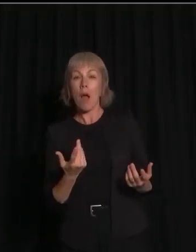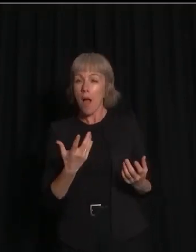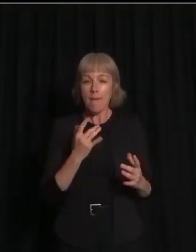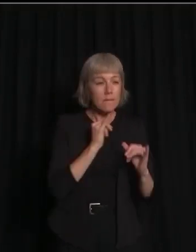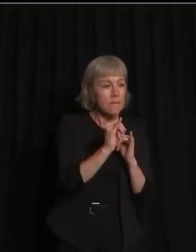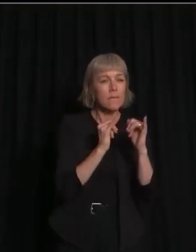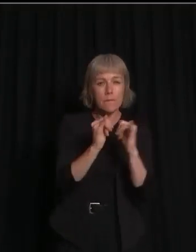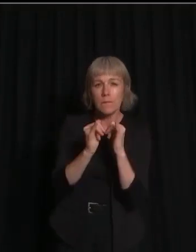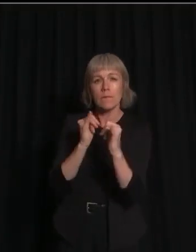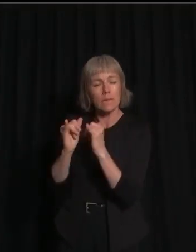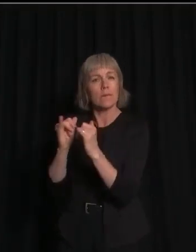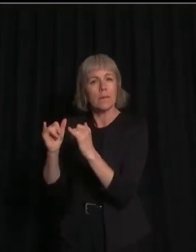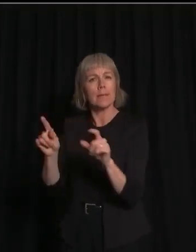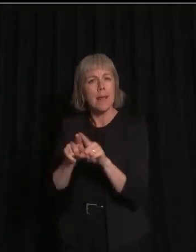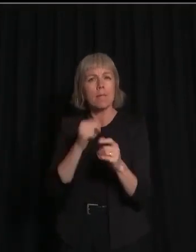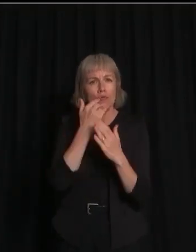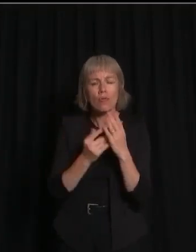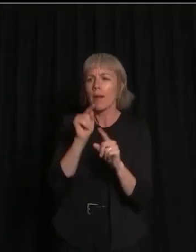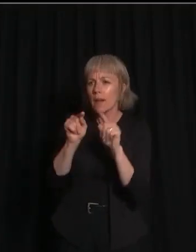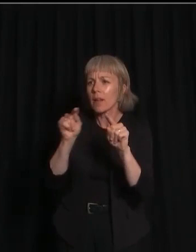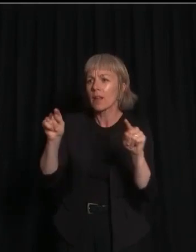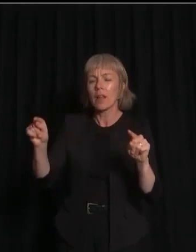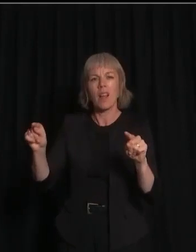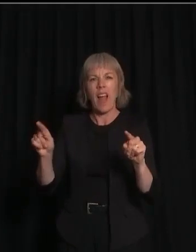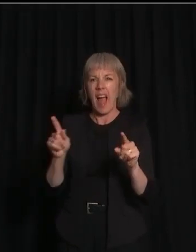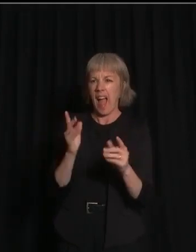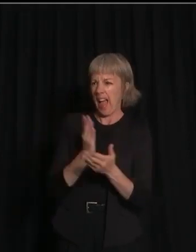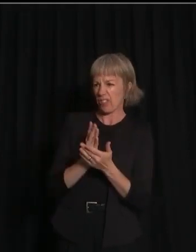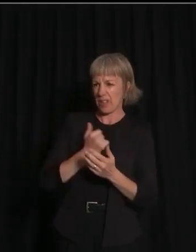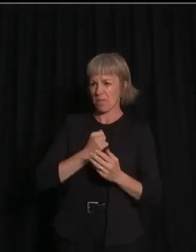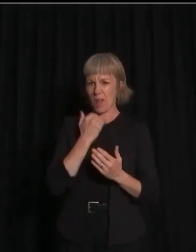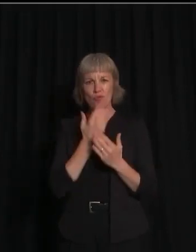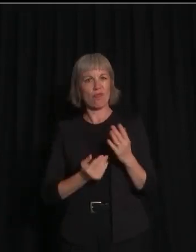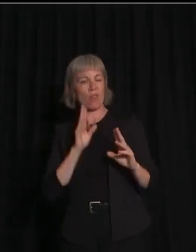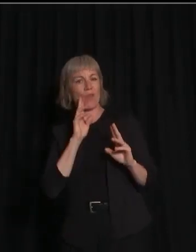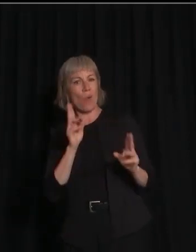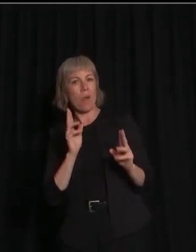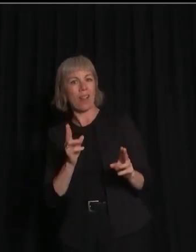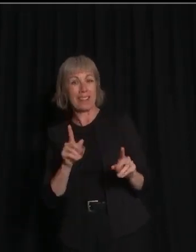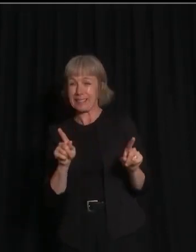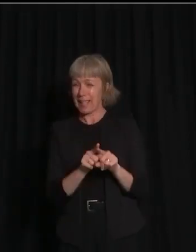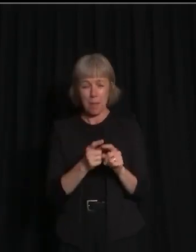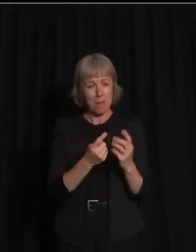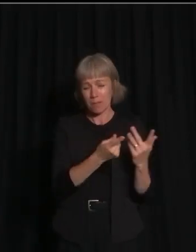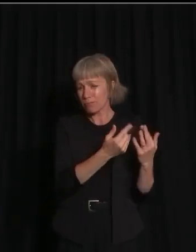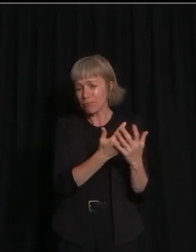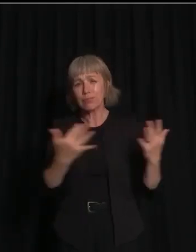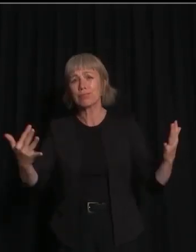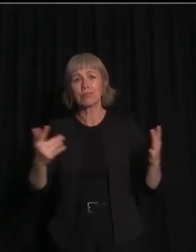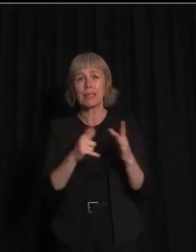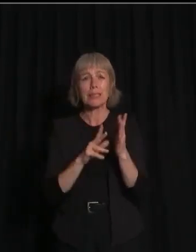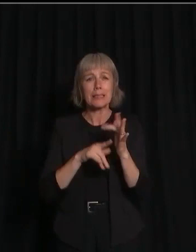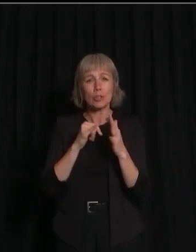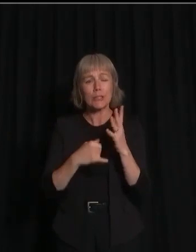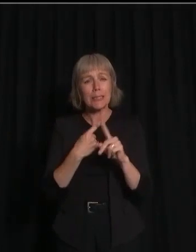similar narratives, and my story is actually typical. So many intersex people have been lied to, or have been the truth